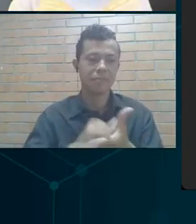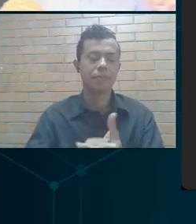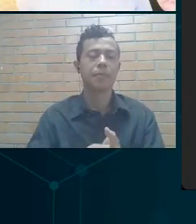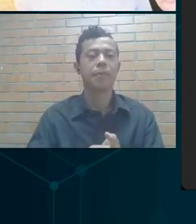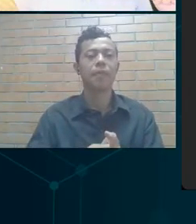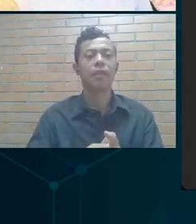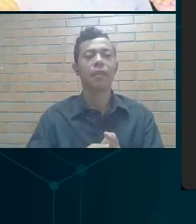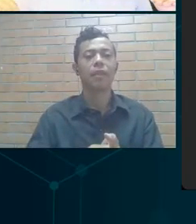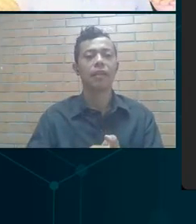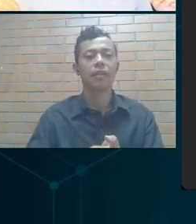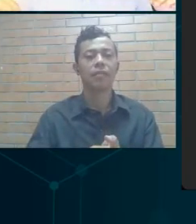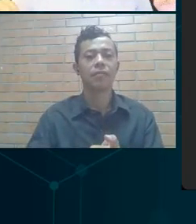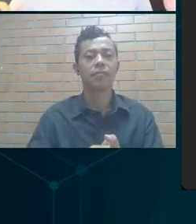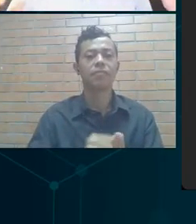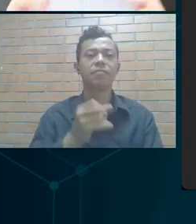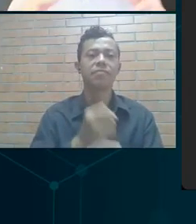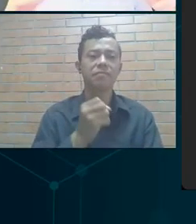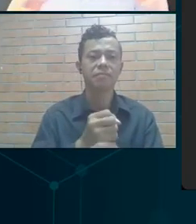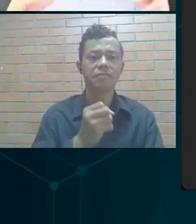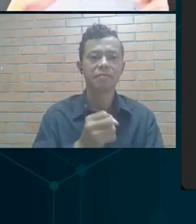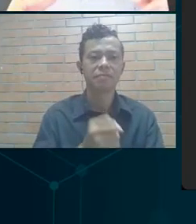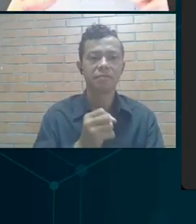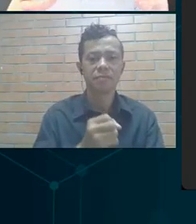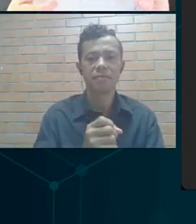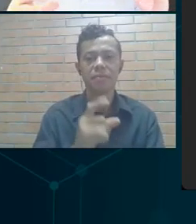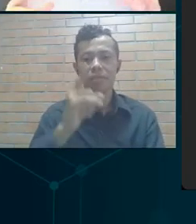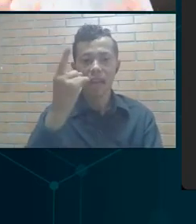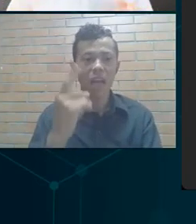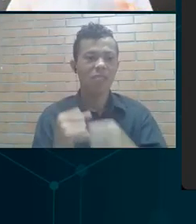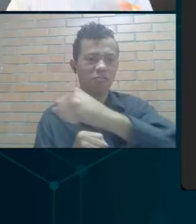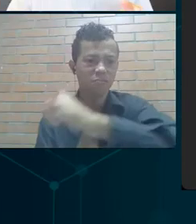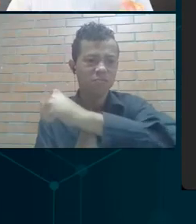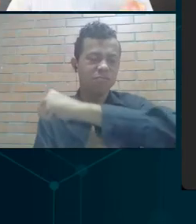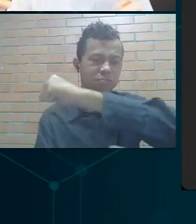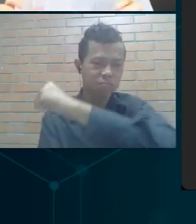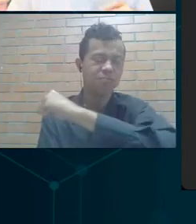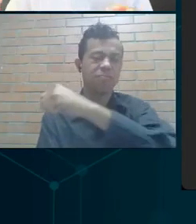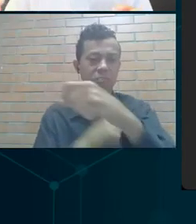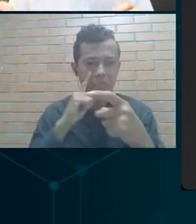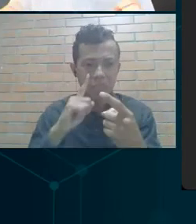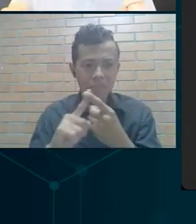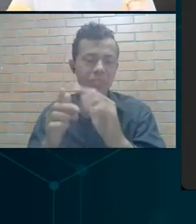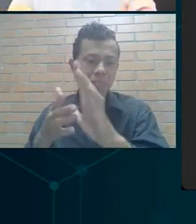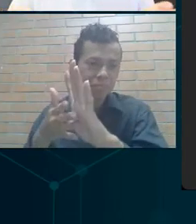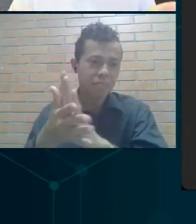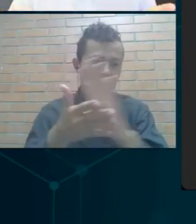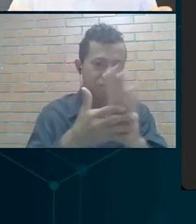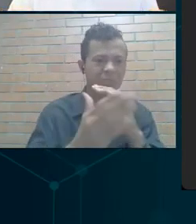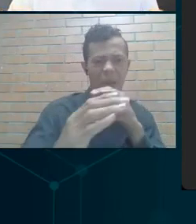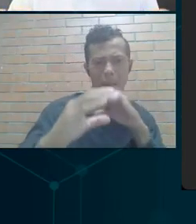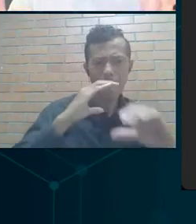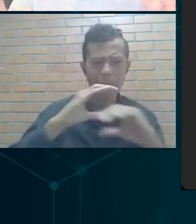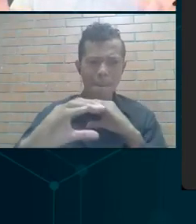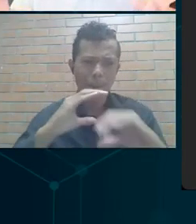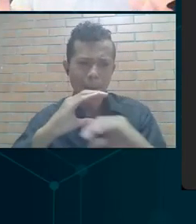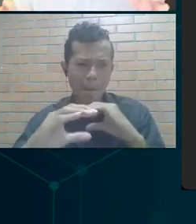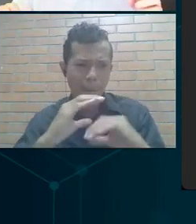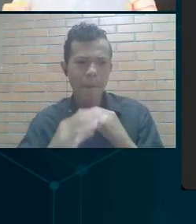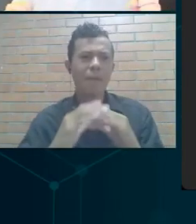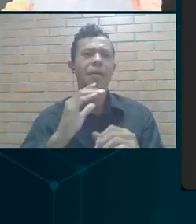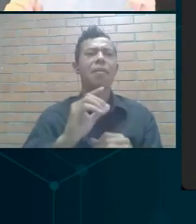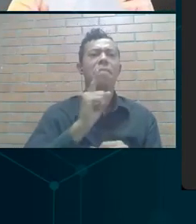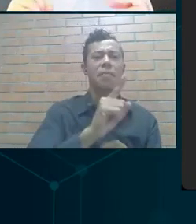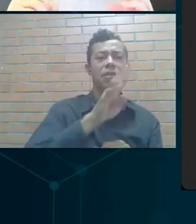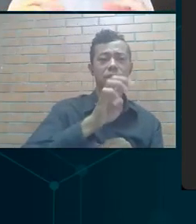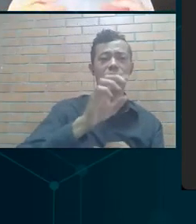foundations, TCP/IP, to be able to communicate. In the 1980s, by the 1980s, a few thousand computers had been